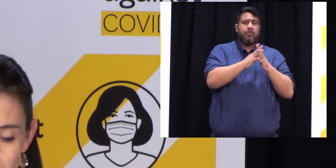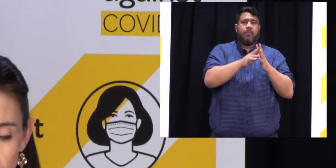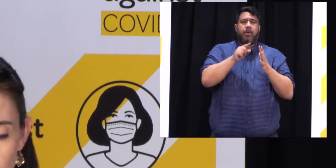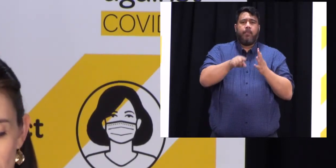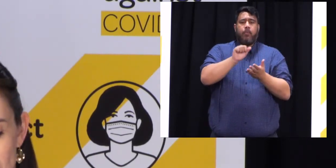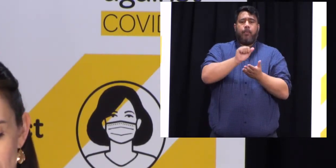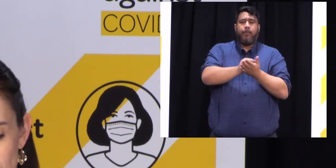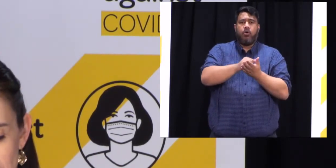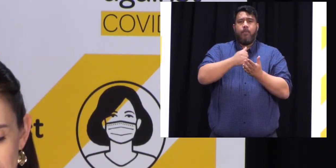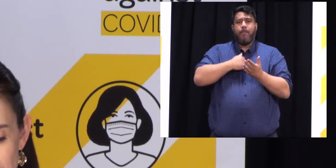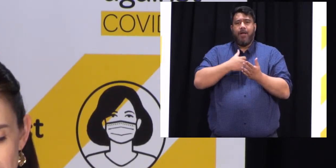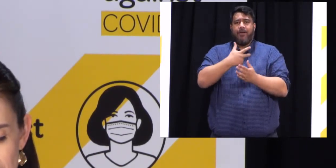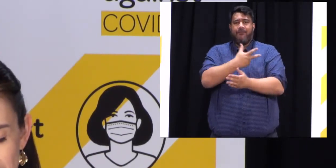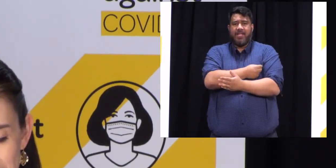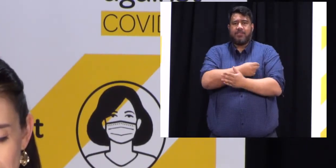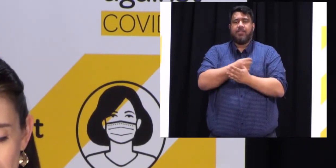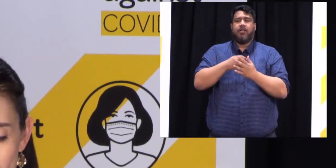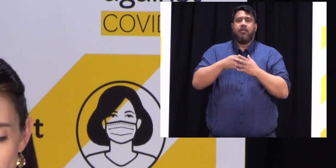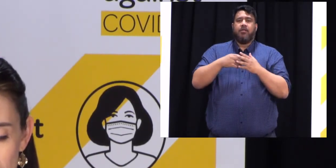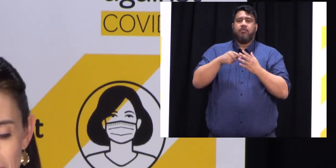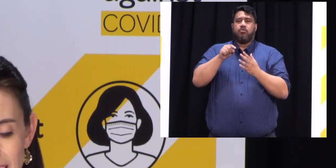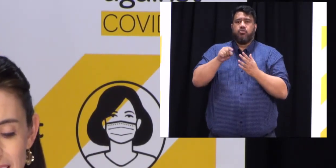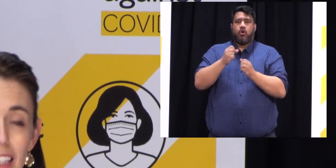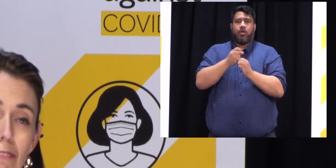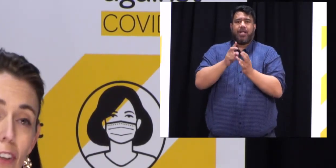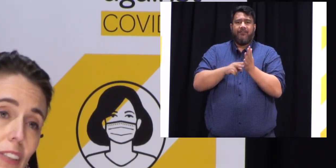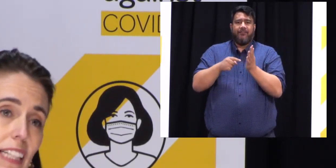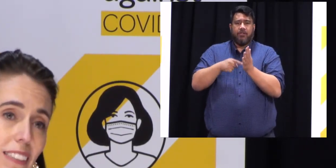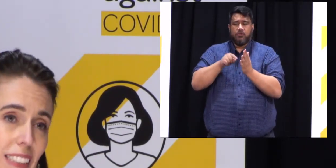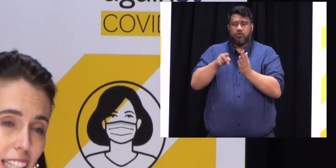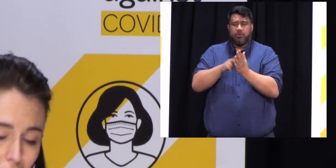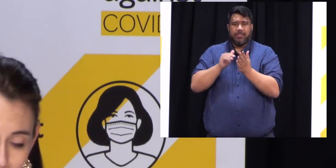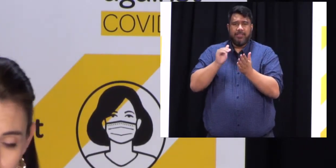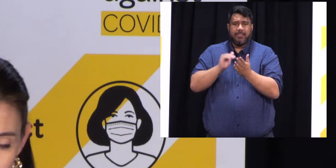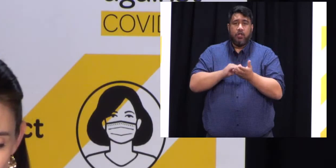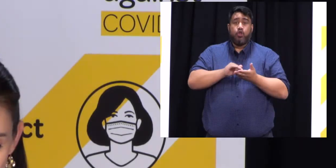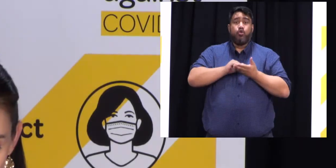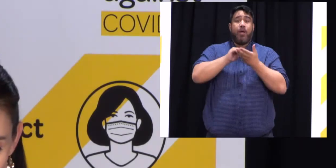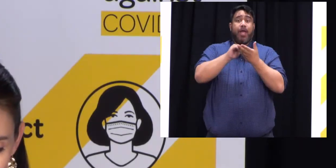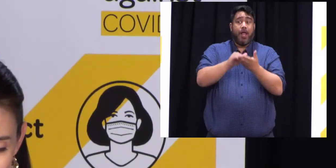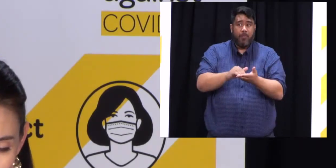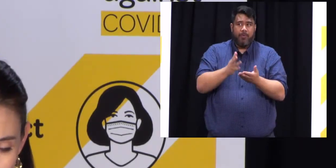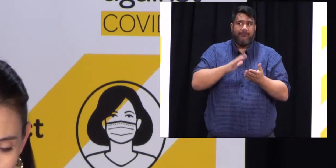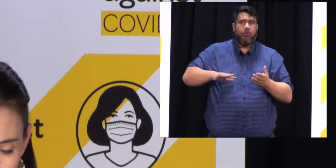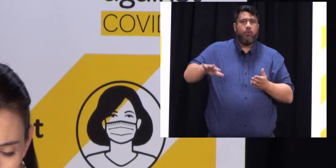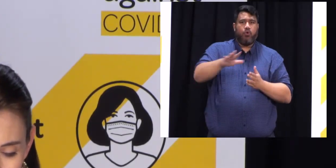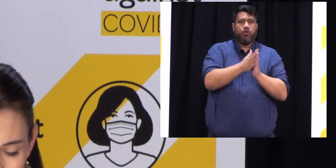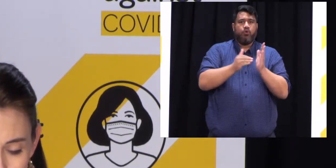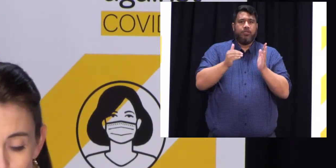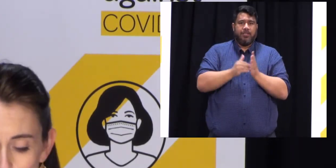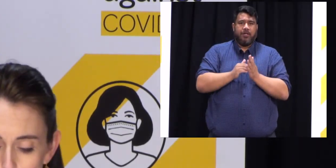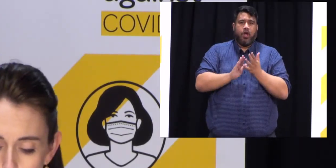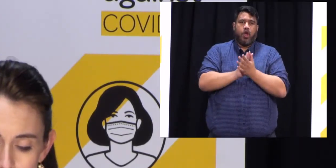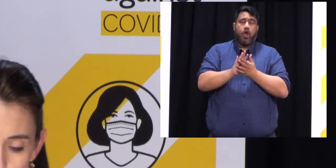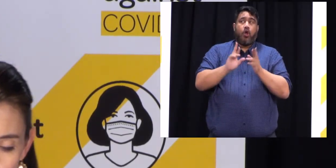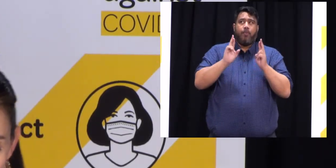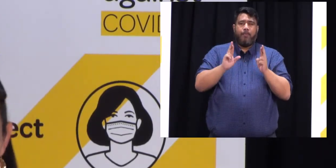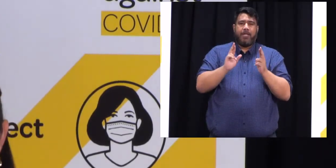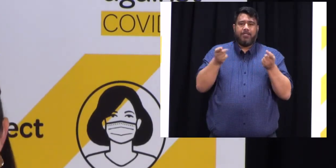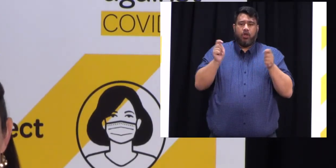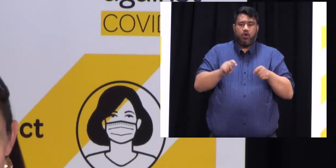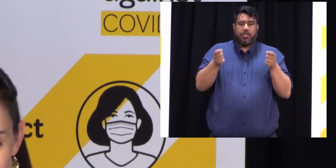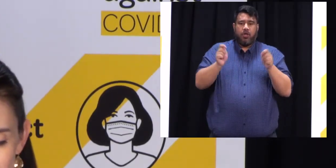www.bookmyvaccine.nz and do your part for the team to help prevent the need for lockdowns in the future. These rules will be